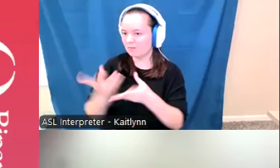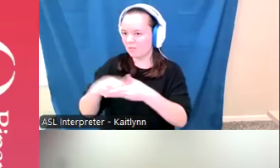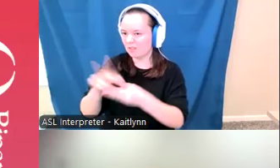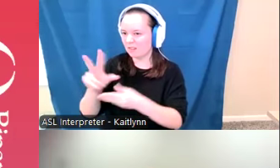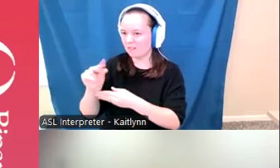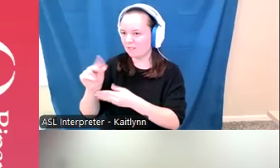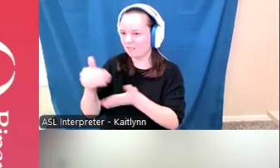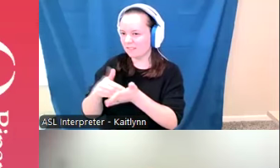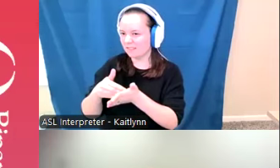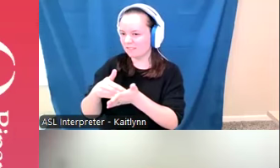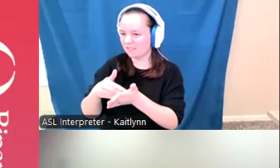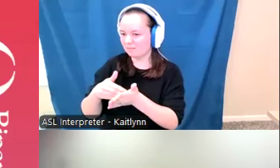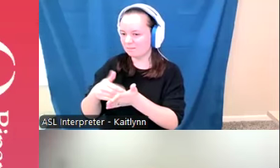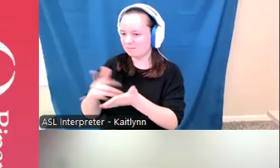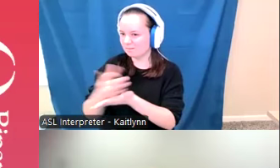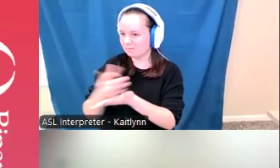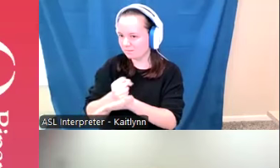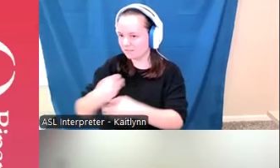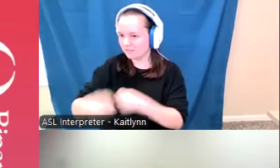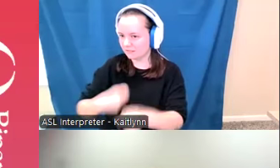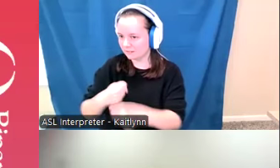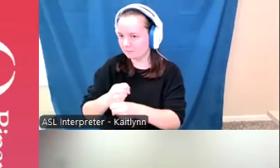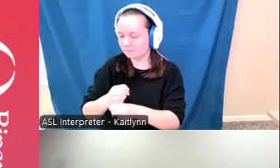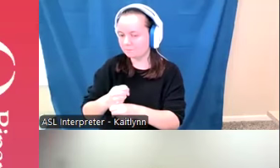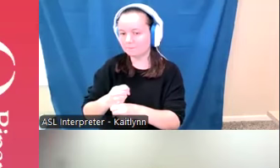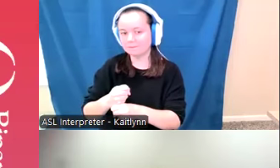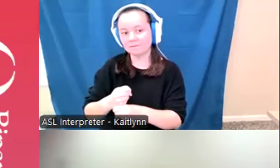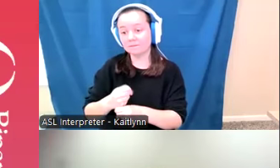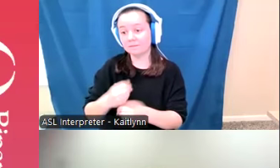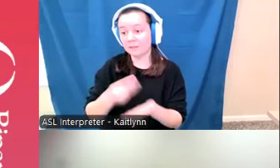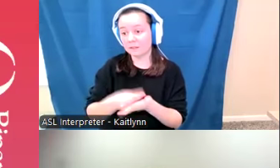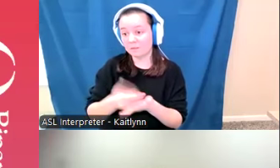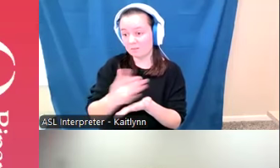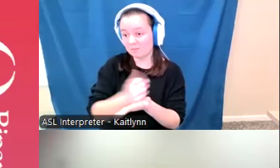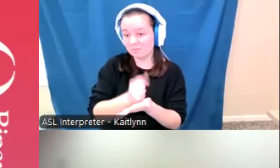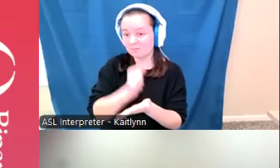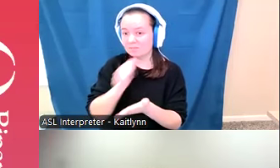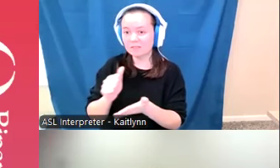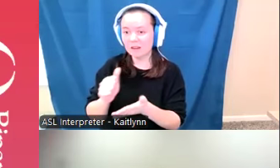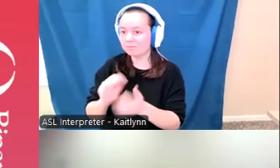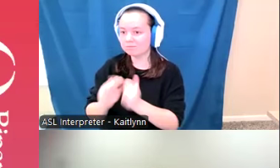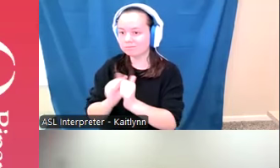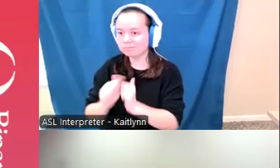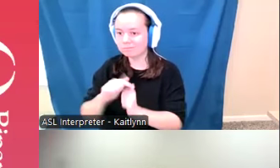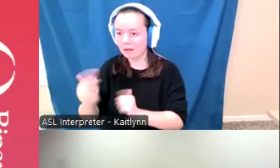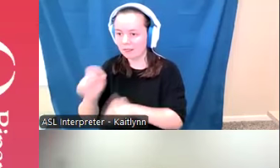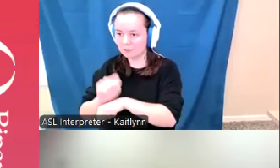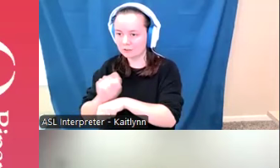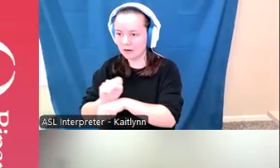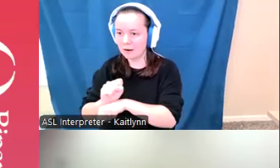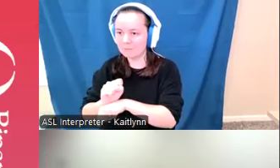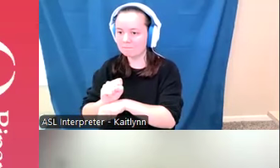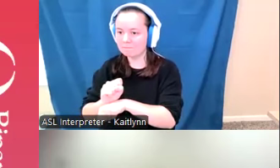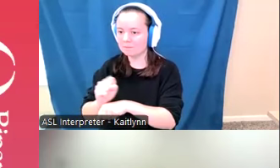total. This compensation is not competitive with other jobs that have similar entry-level